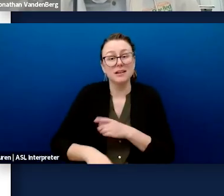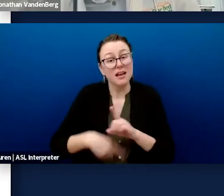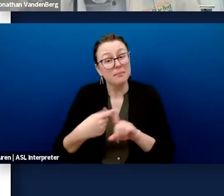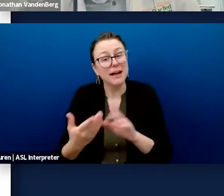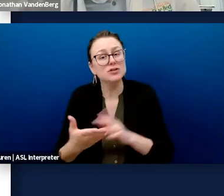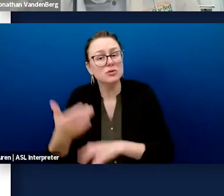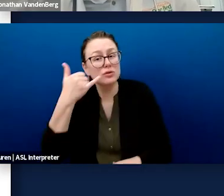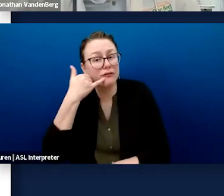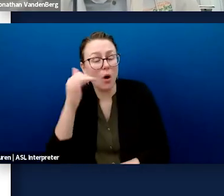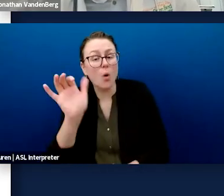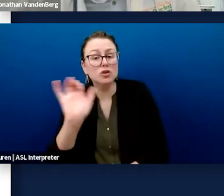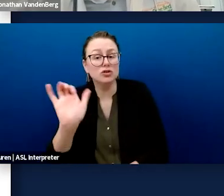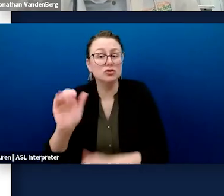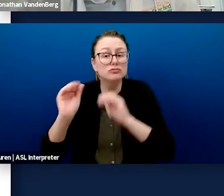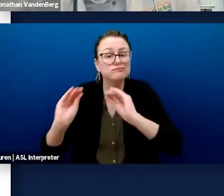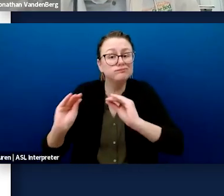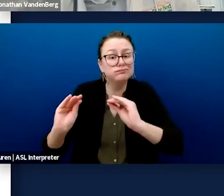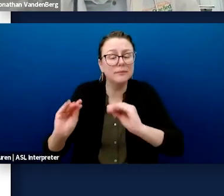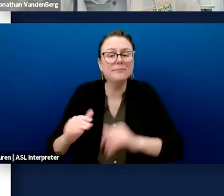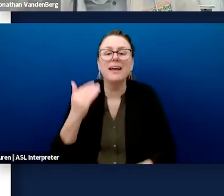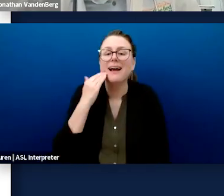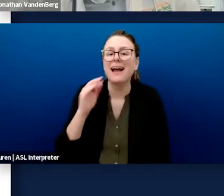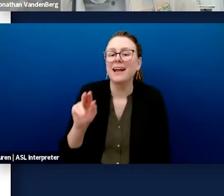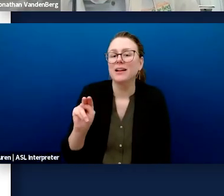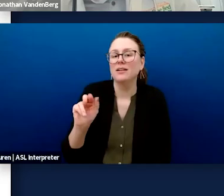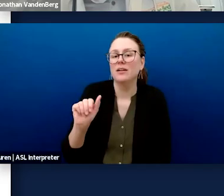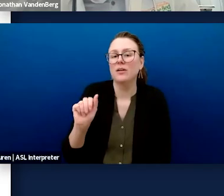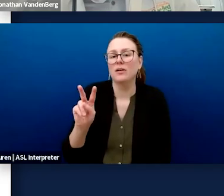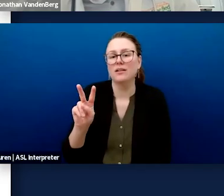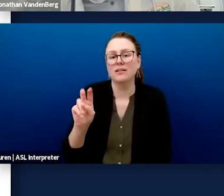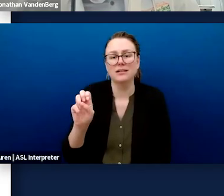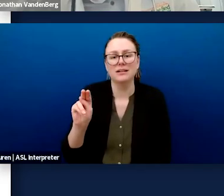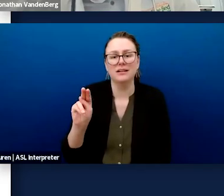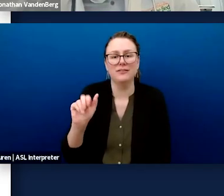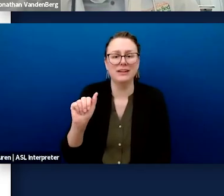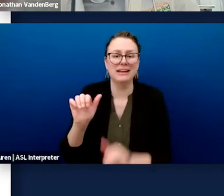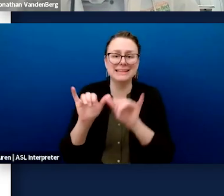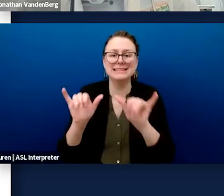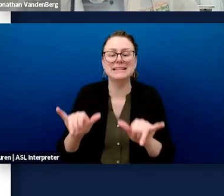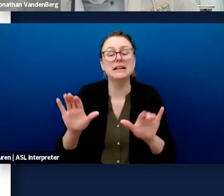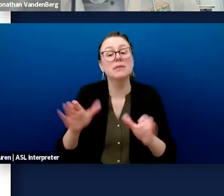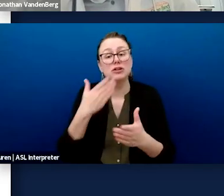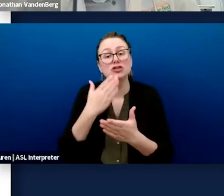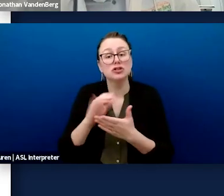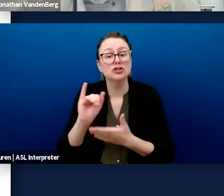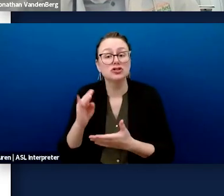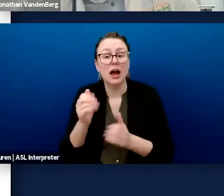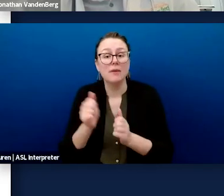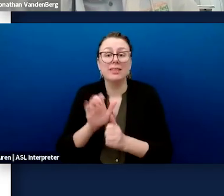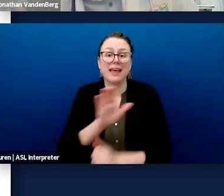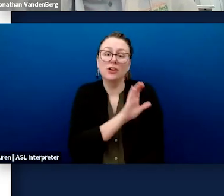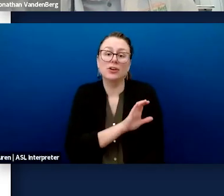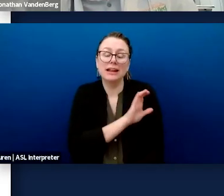people with their bowel programs. And I know the Navina system does a nice job with their clinical nurses educating people on